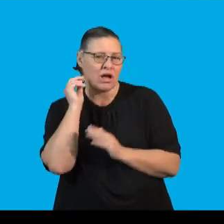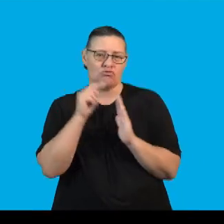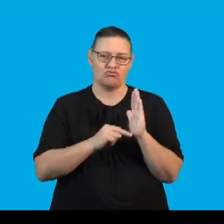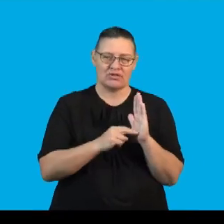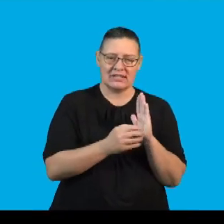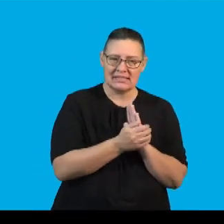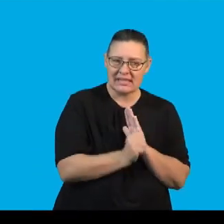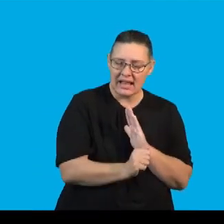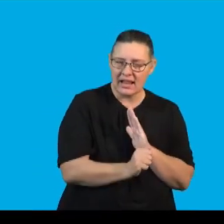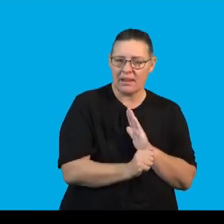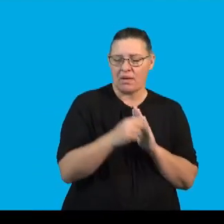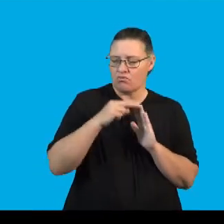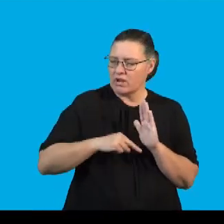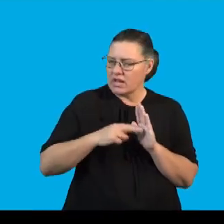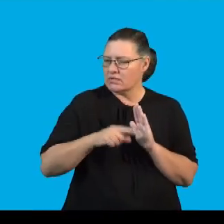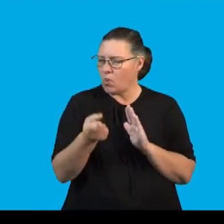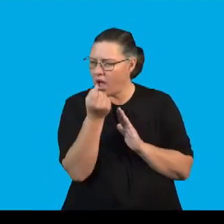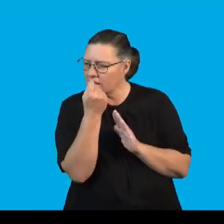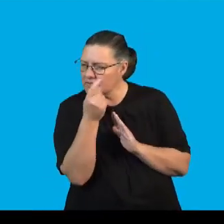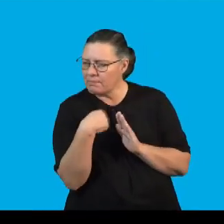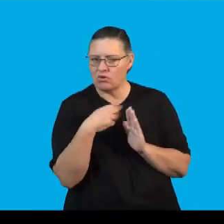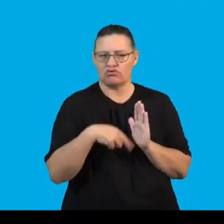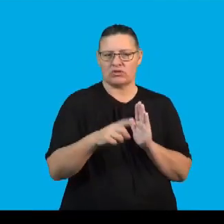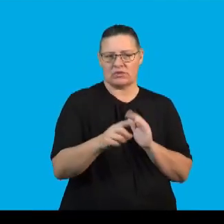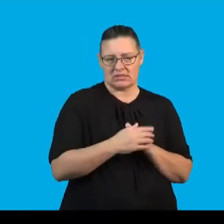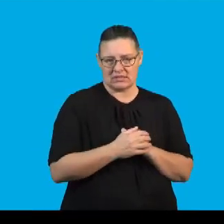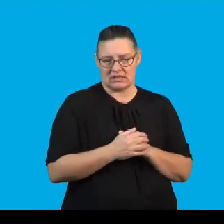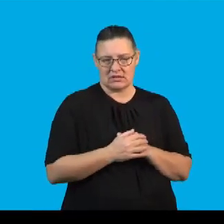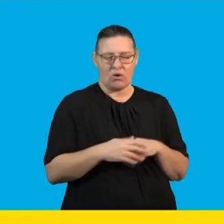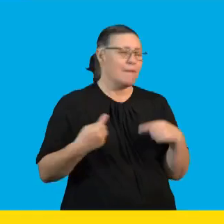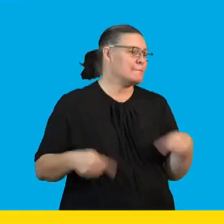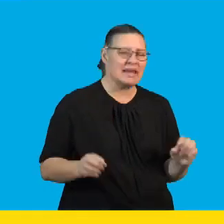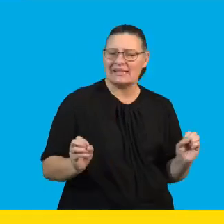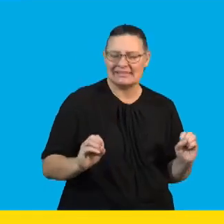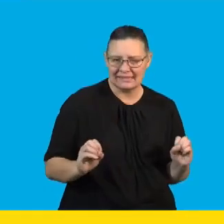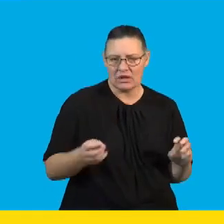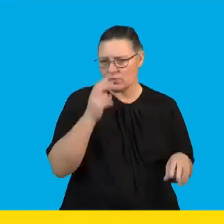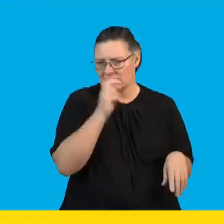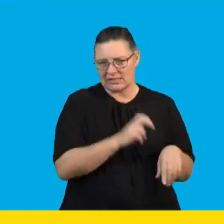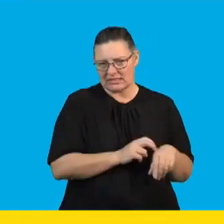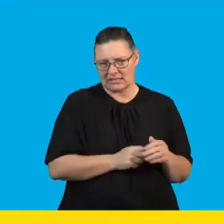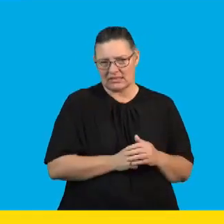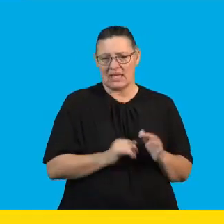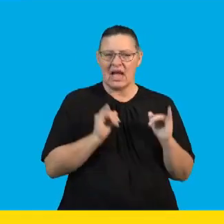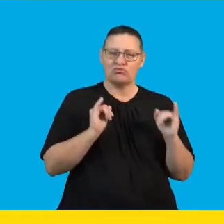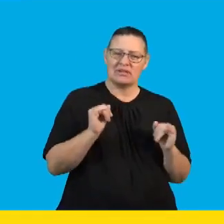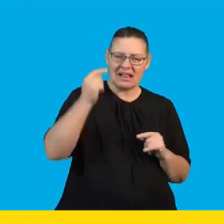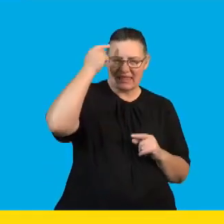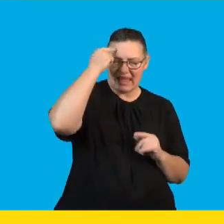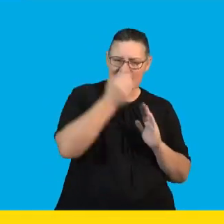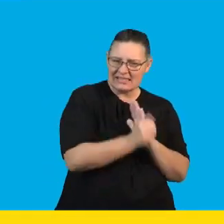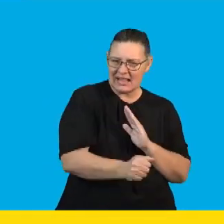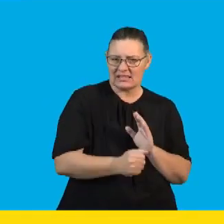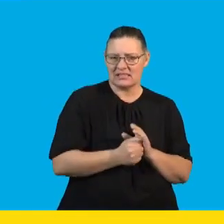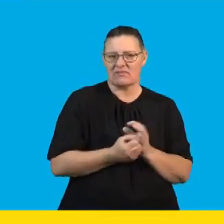remember your reading skill as you engage in that examination room. Do not panic, it's not necessary.